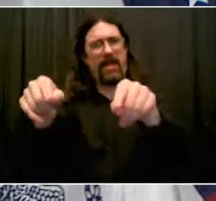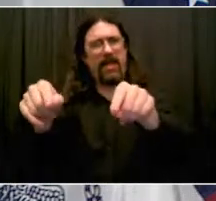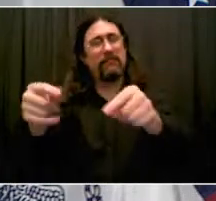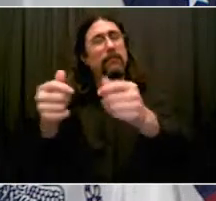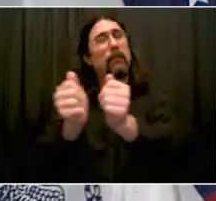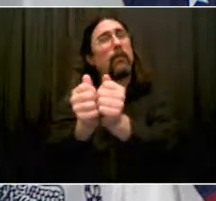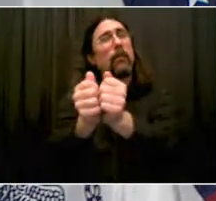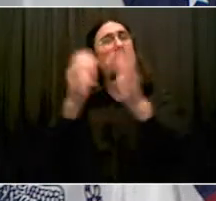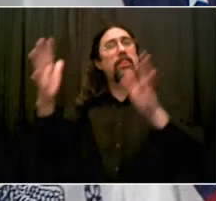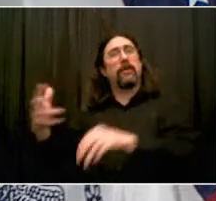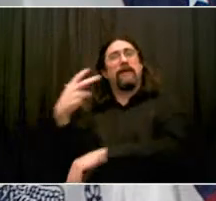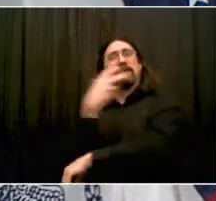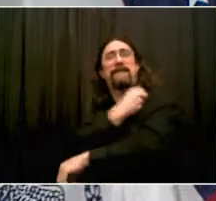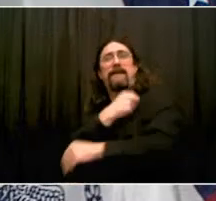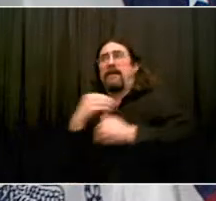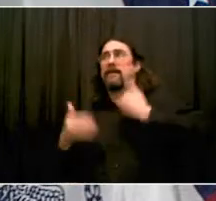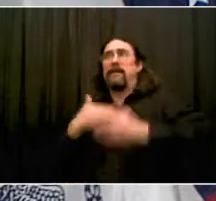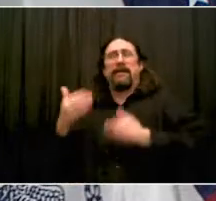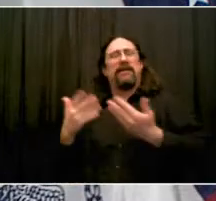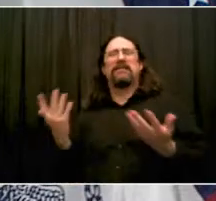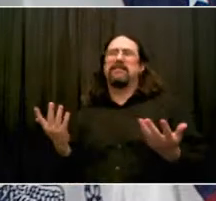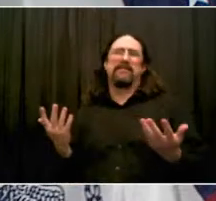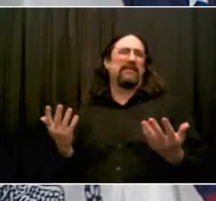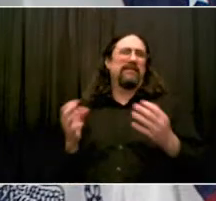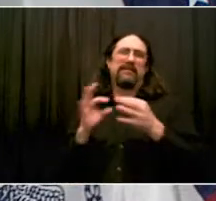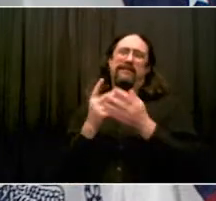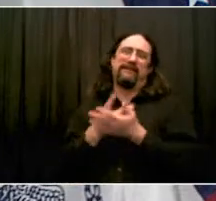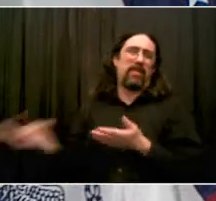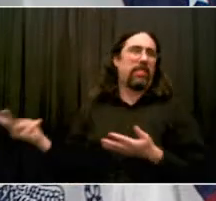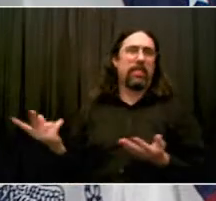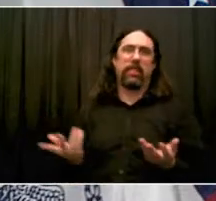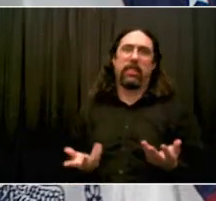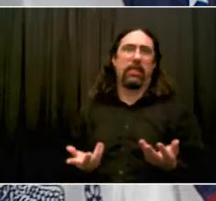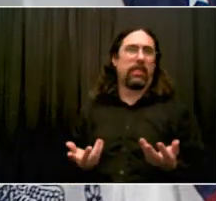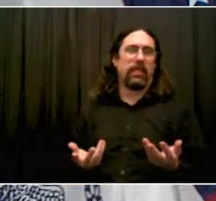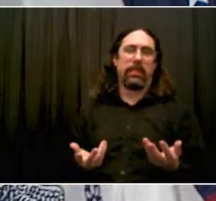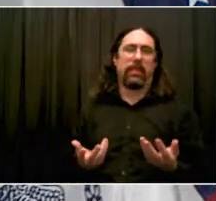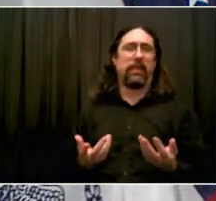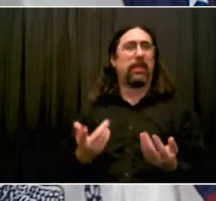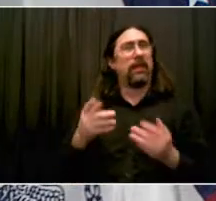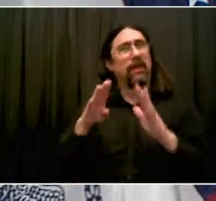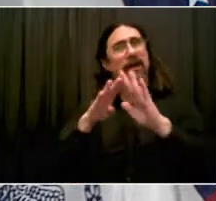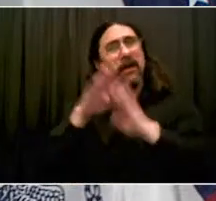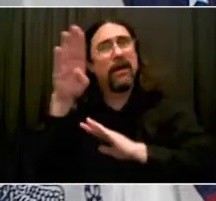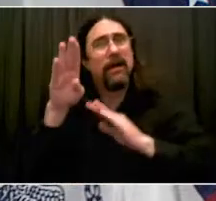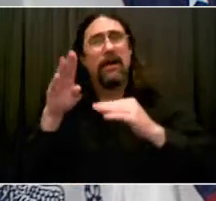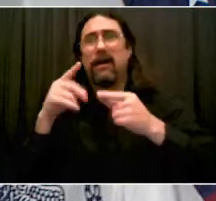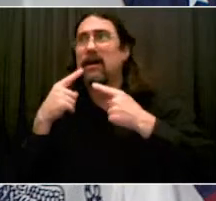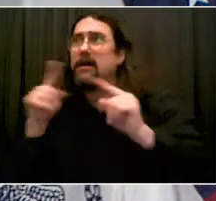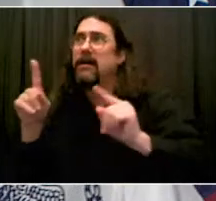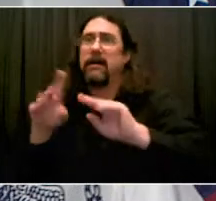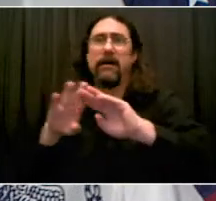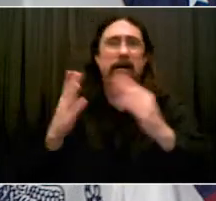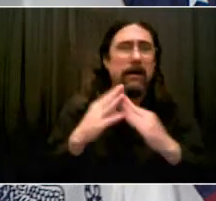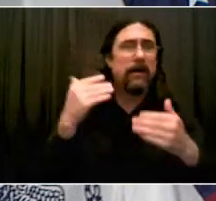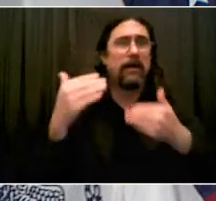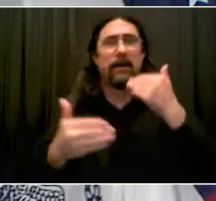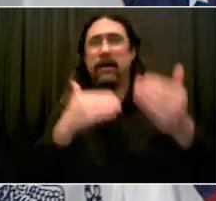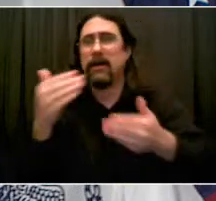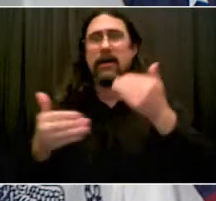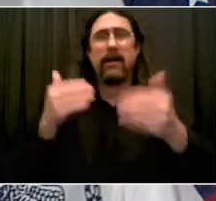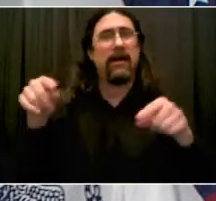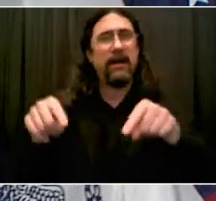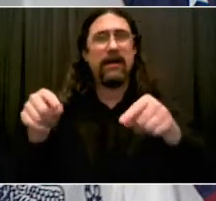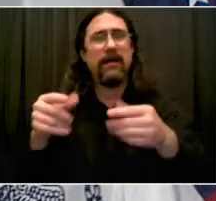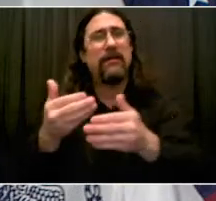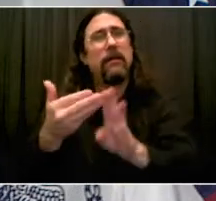strong humanly. We have got to be a city going forward that really responds to the immense